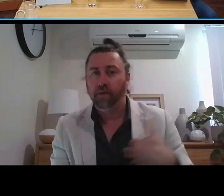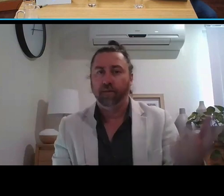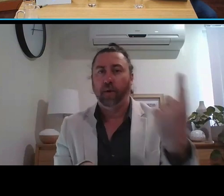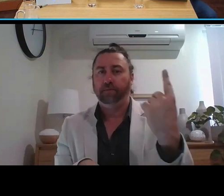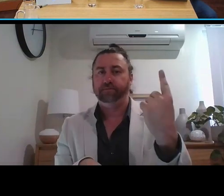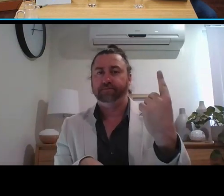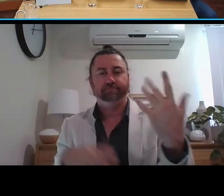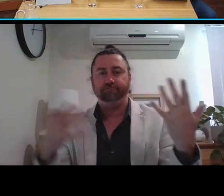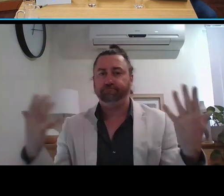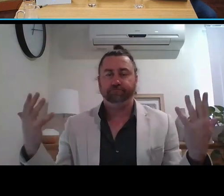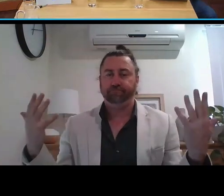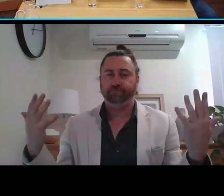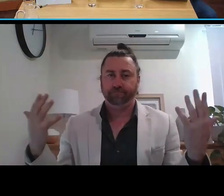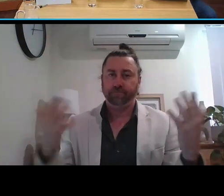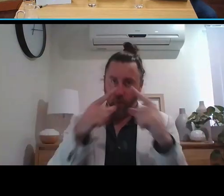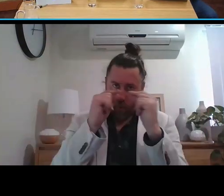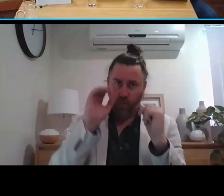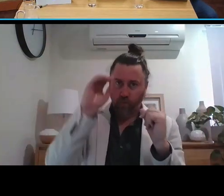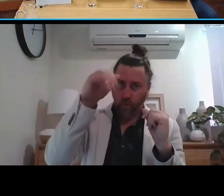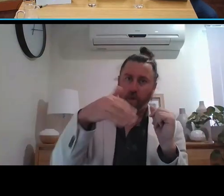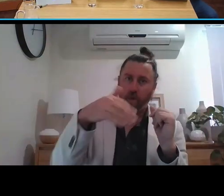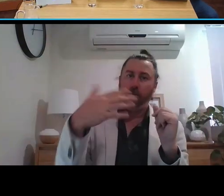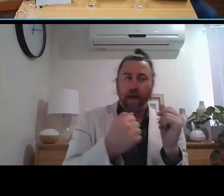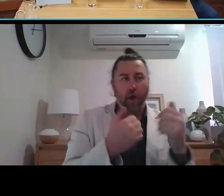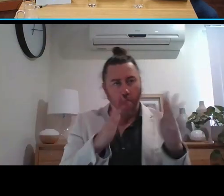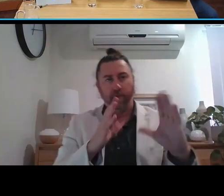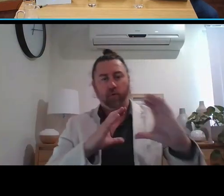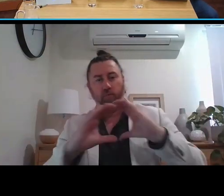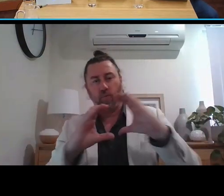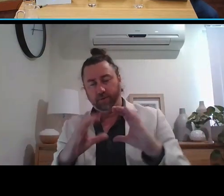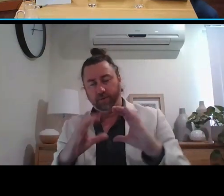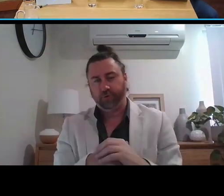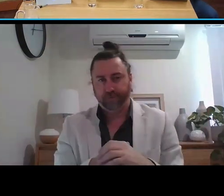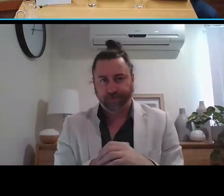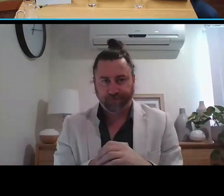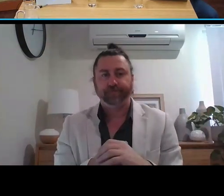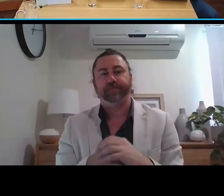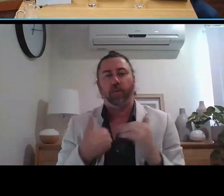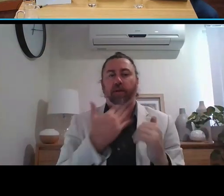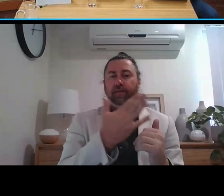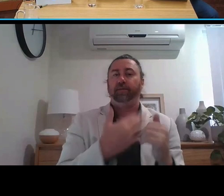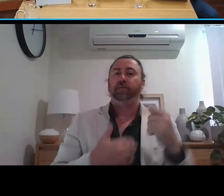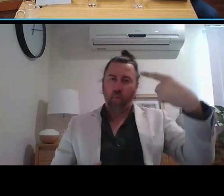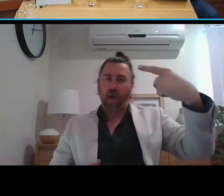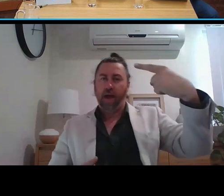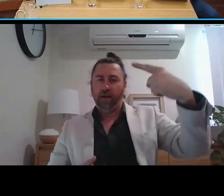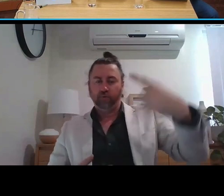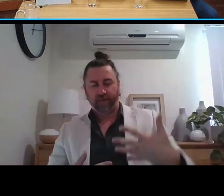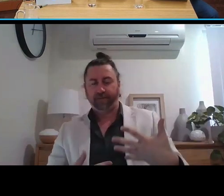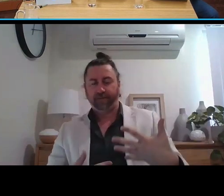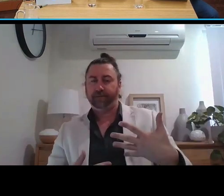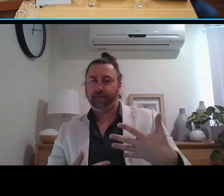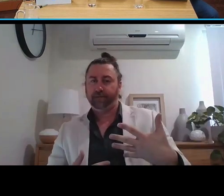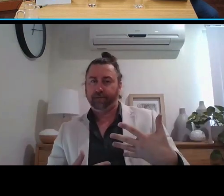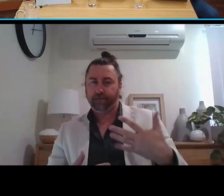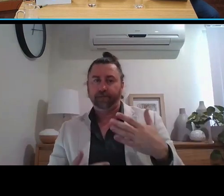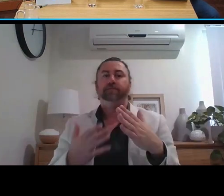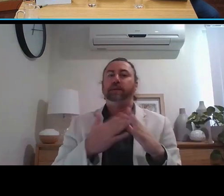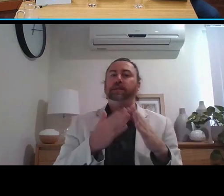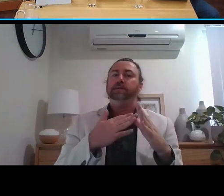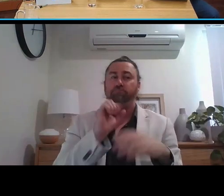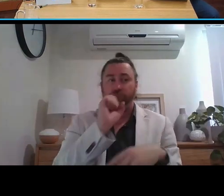by aged care homes themselves. A home receives a star rating of 1 through to 5 stars based on decisions